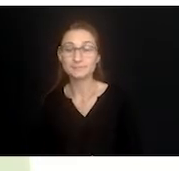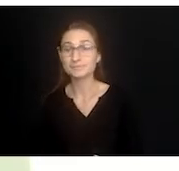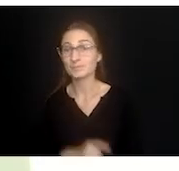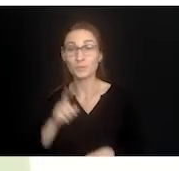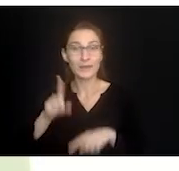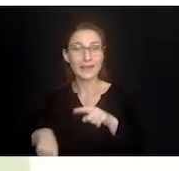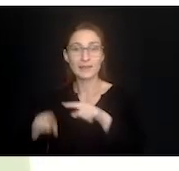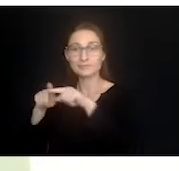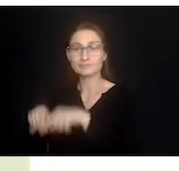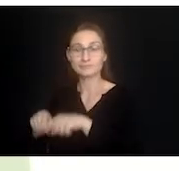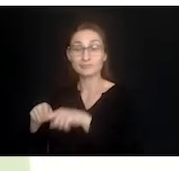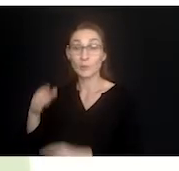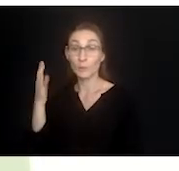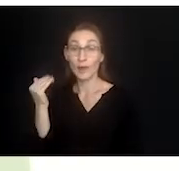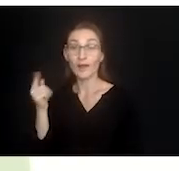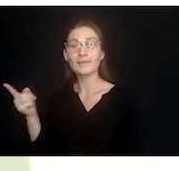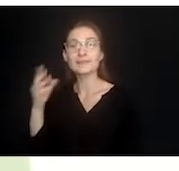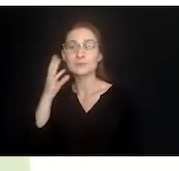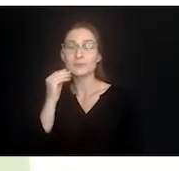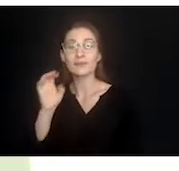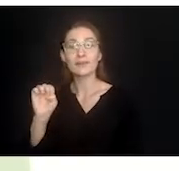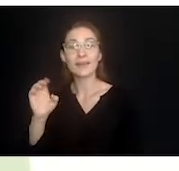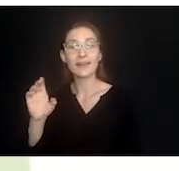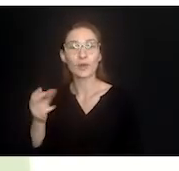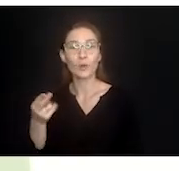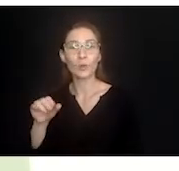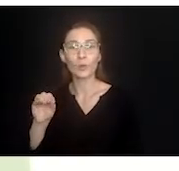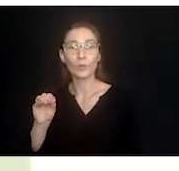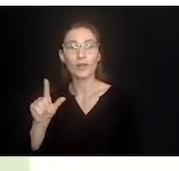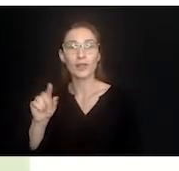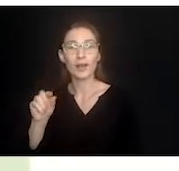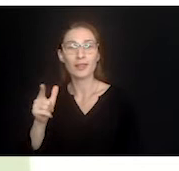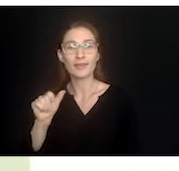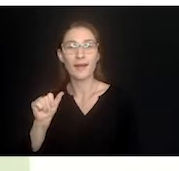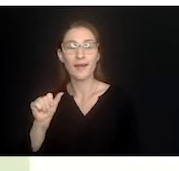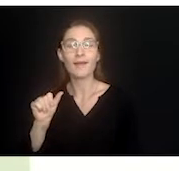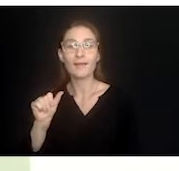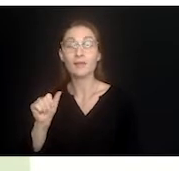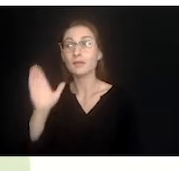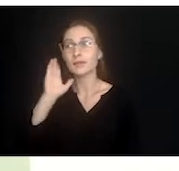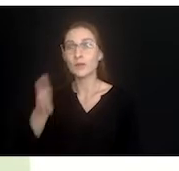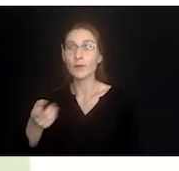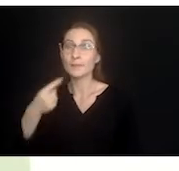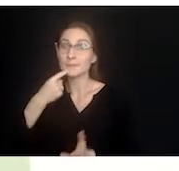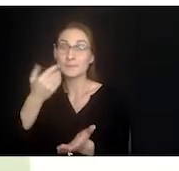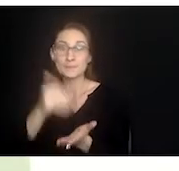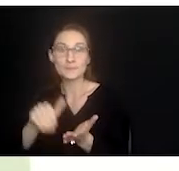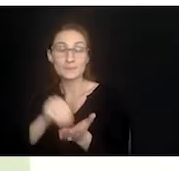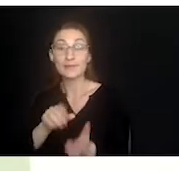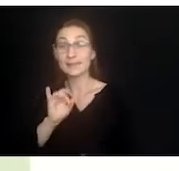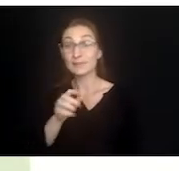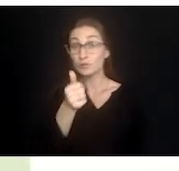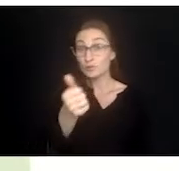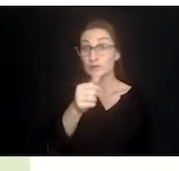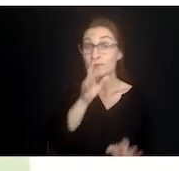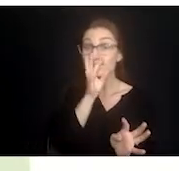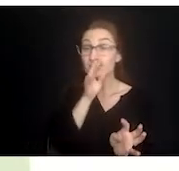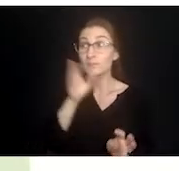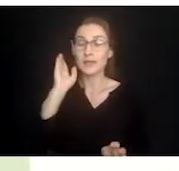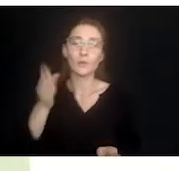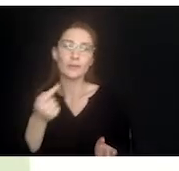language, but it's not reliable because, of course, he has echolalia. And so he repeats a great deal of what anyone else